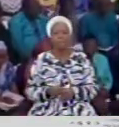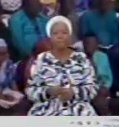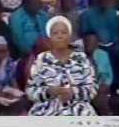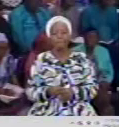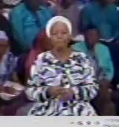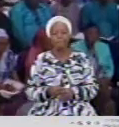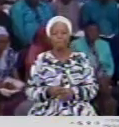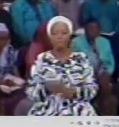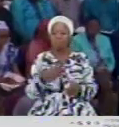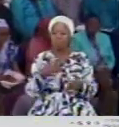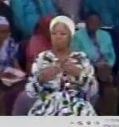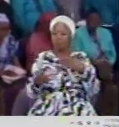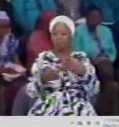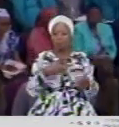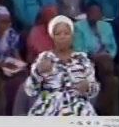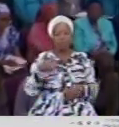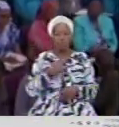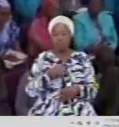Even if we do